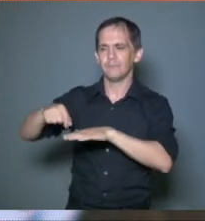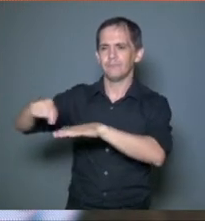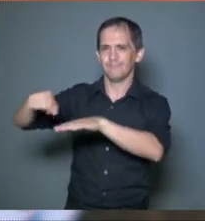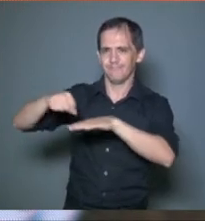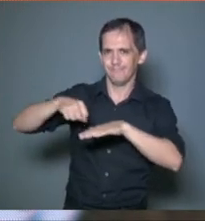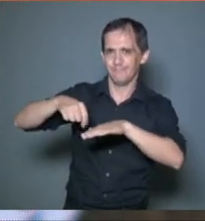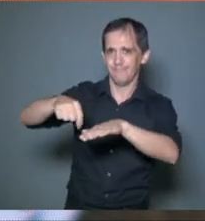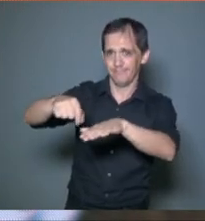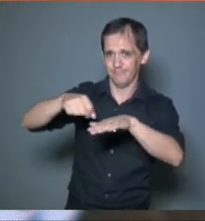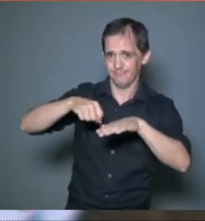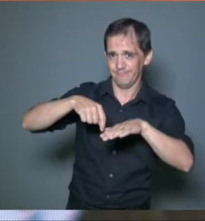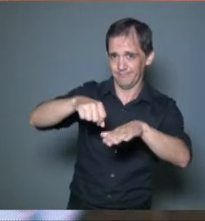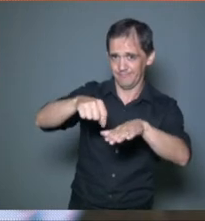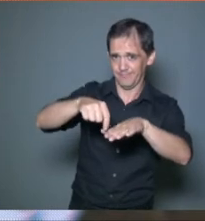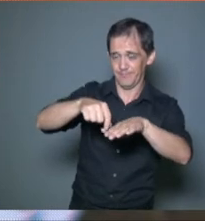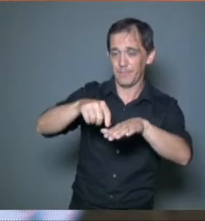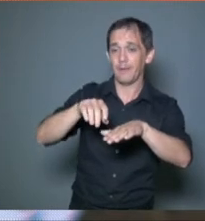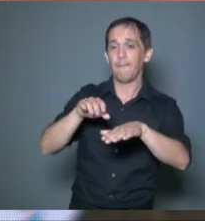don't use